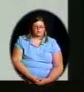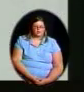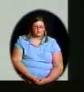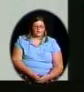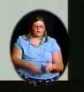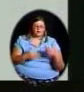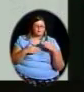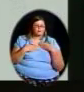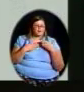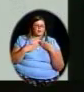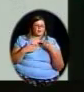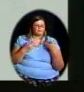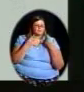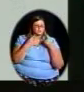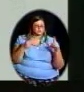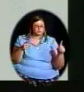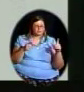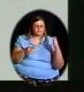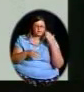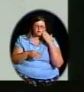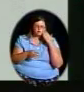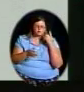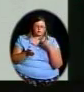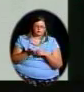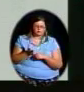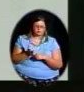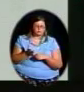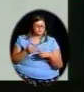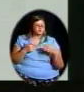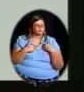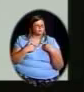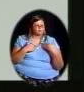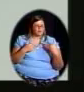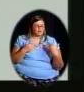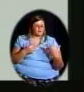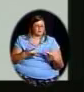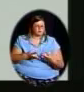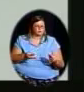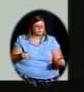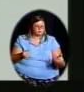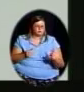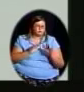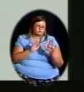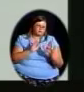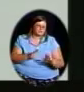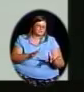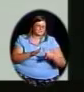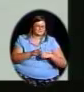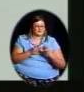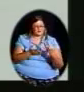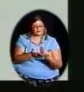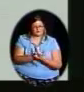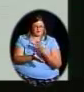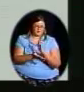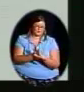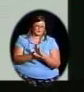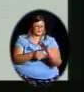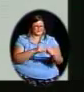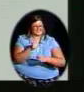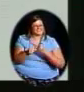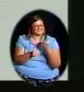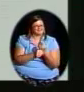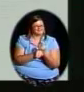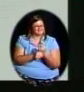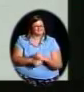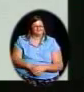and I know that you noticed it as well, we have had a smooth, fantastic start to a new school year. That